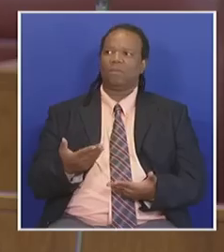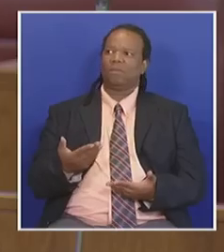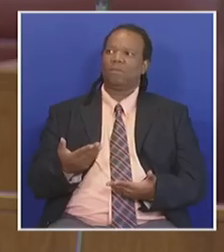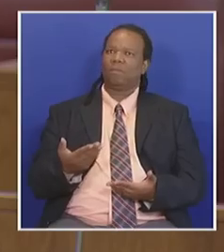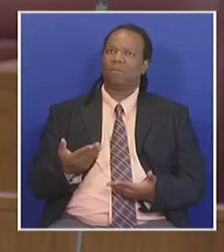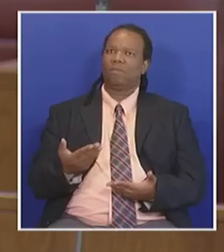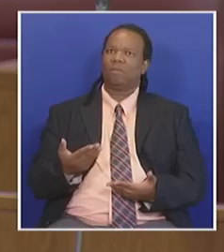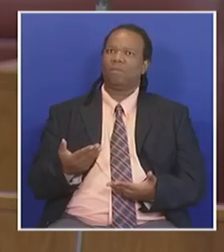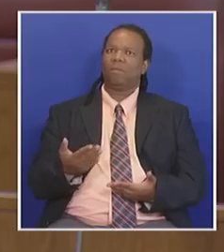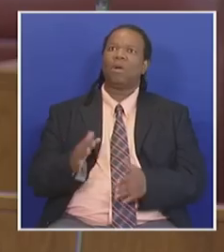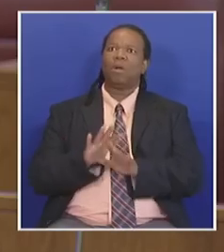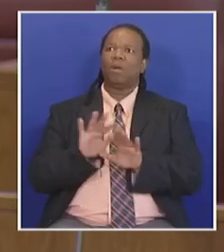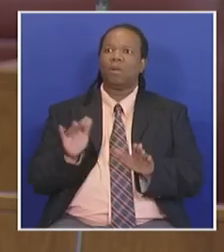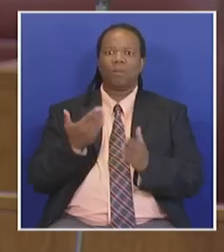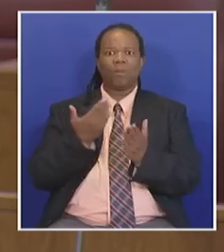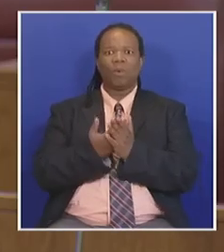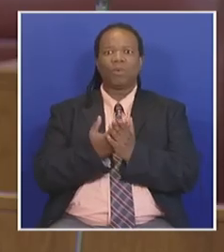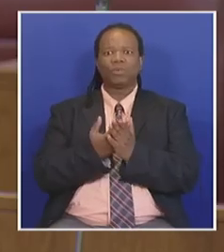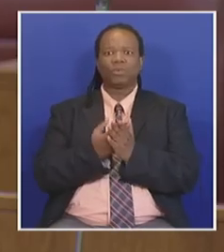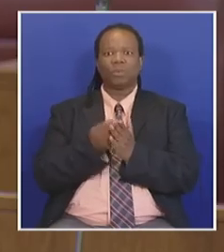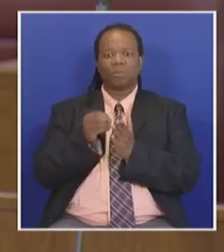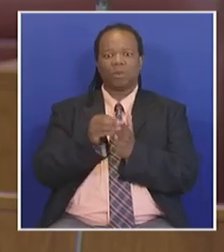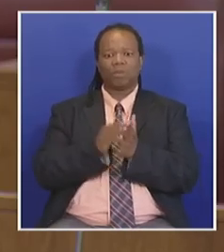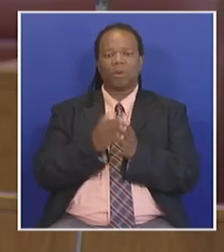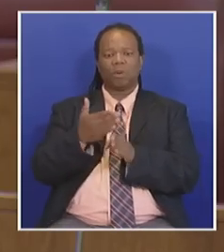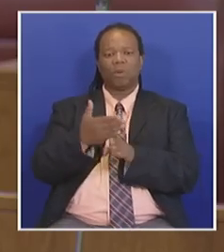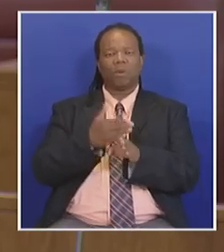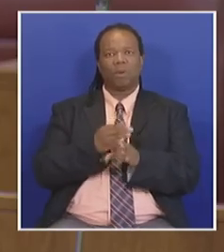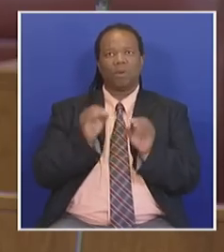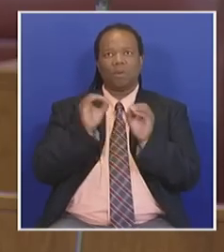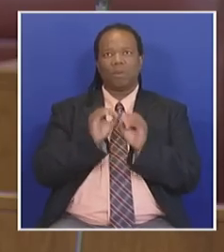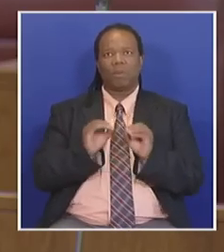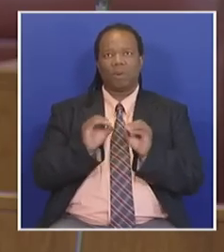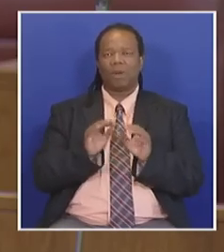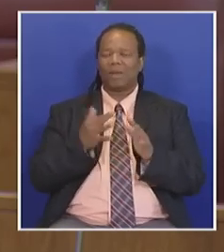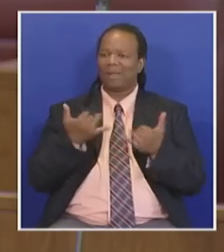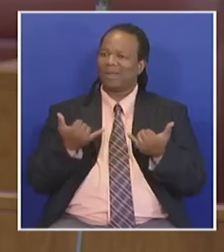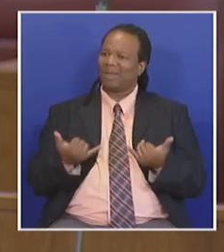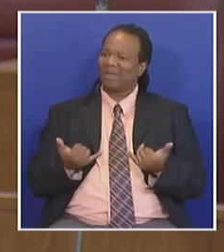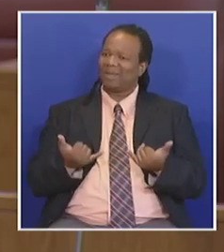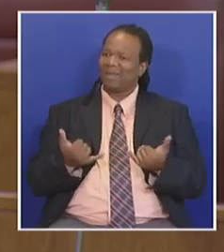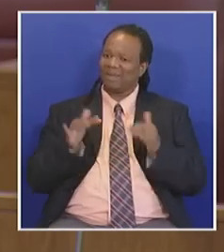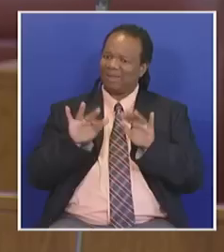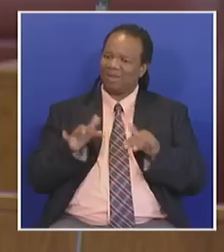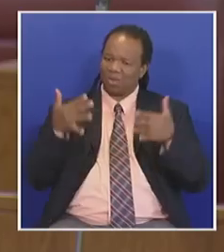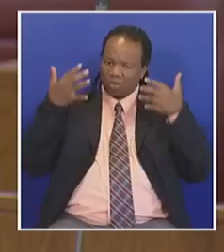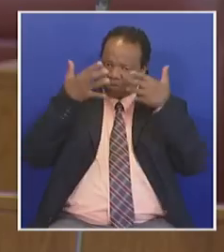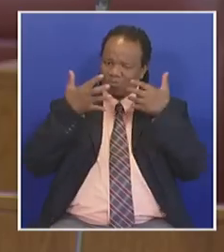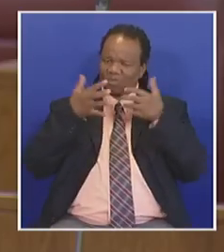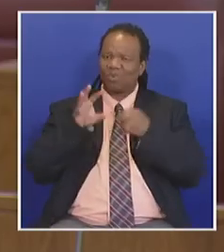Without, because, you see, there's a confusion in the House, Honourable Chair.